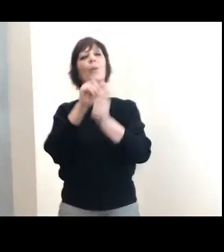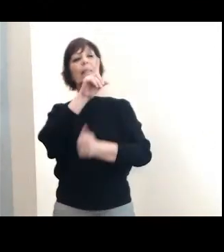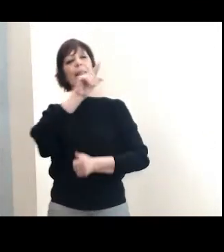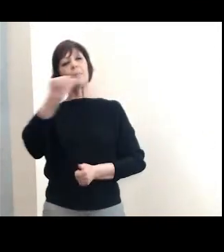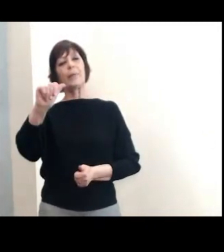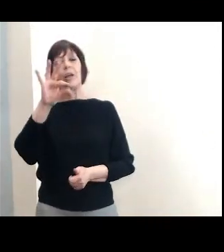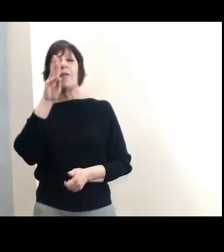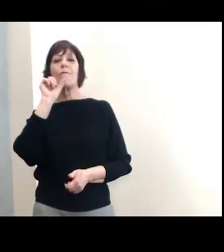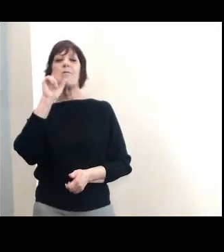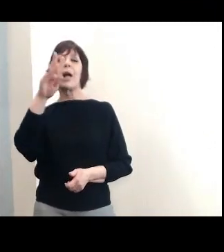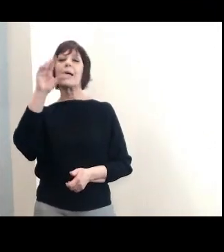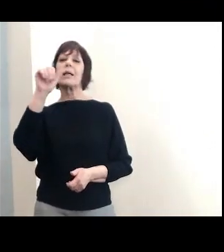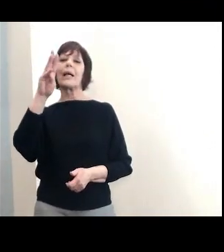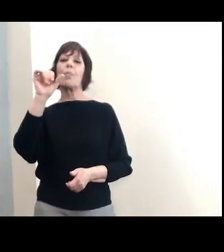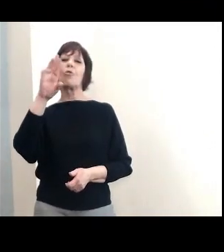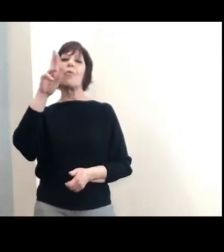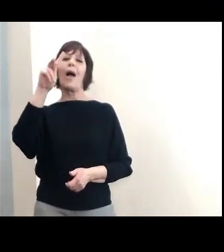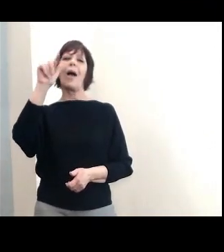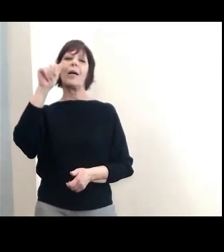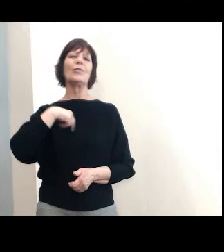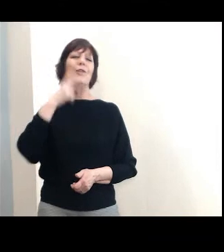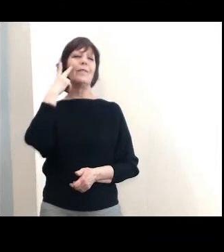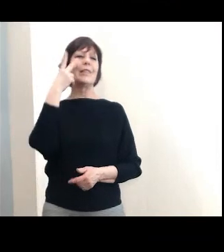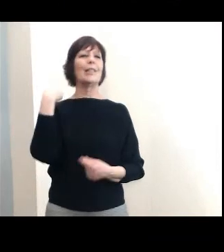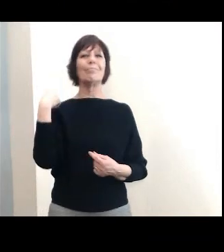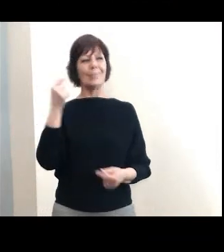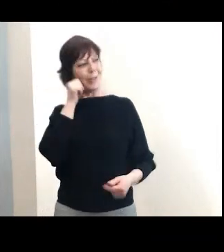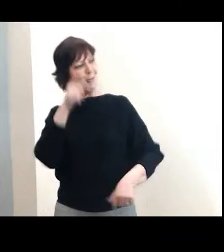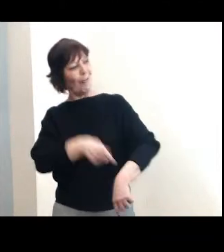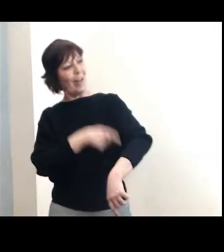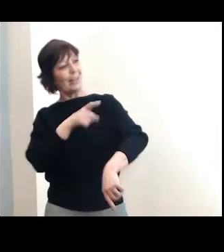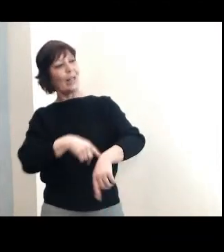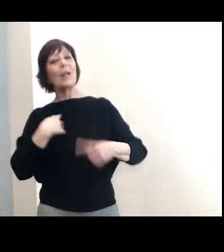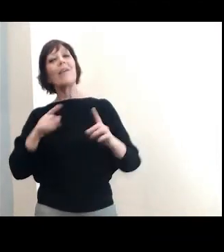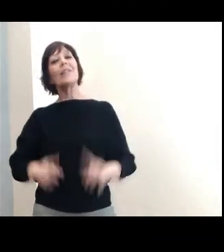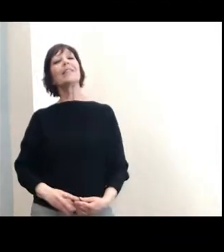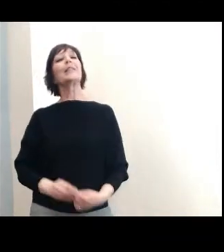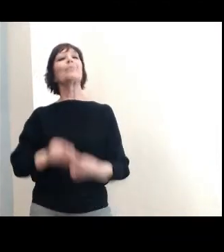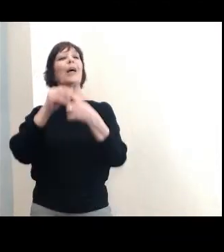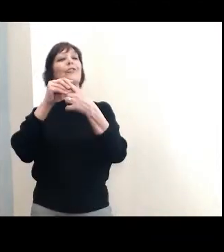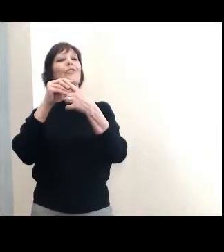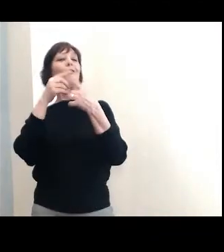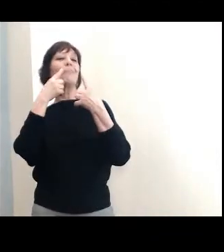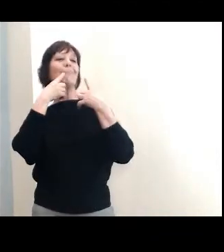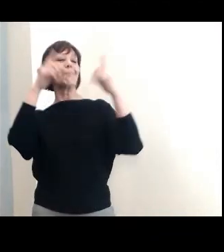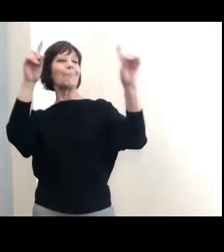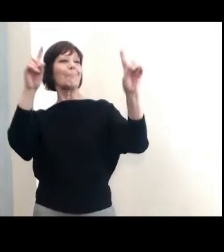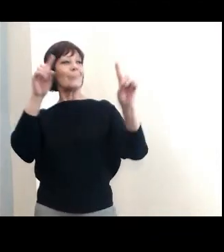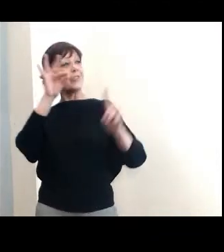Disabilities, Frank Camerata. You've seen him in the past, it's been a while, but we have a special proclamation. And so, Frank, if you could come up.